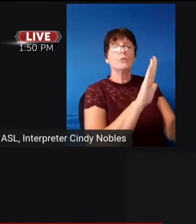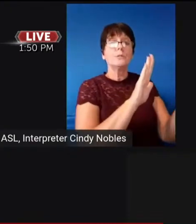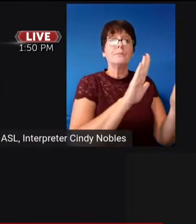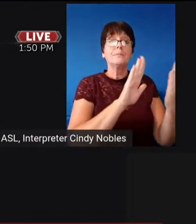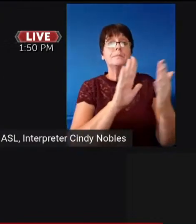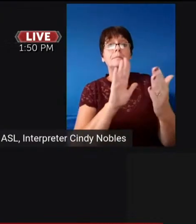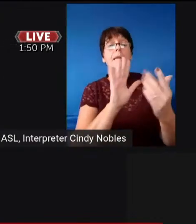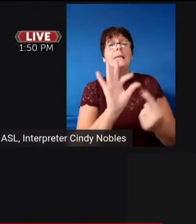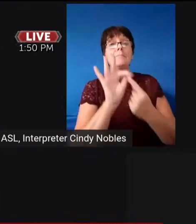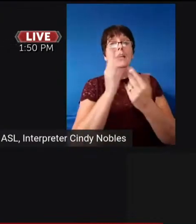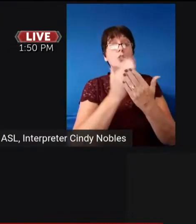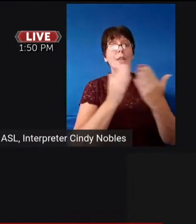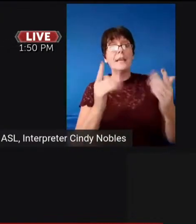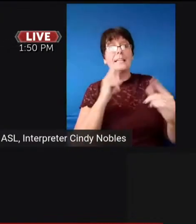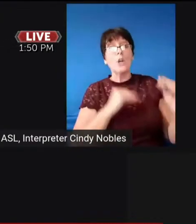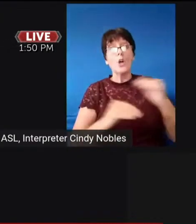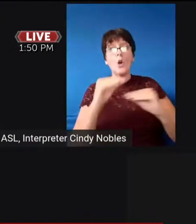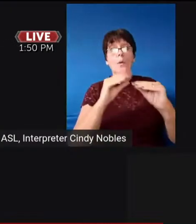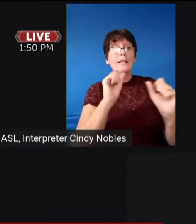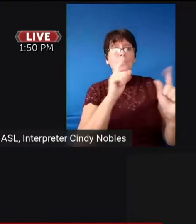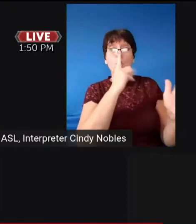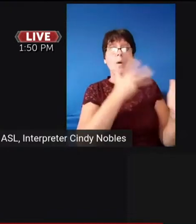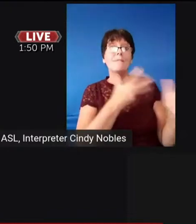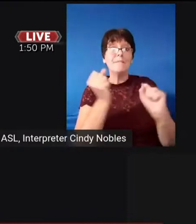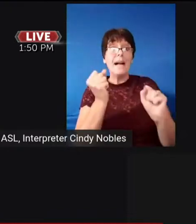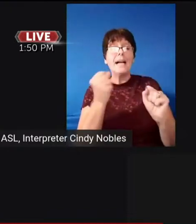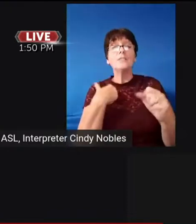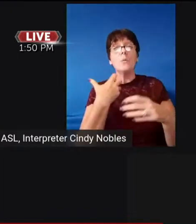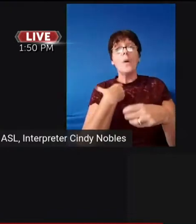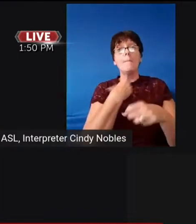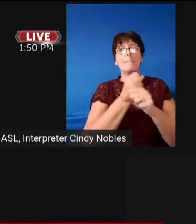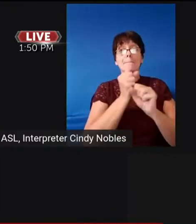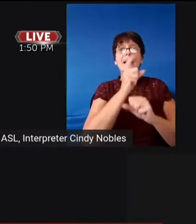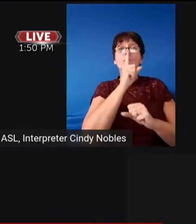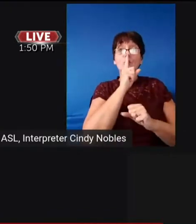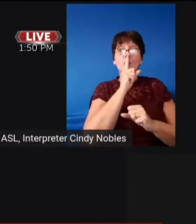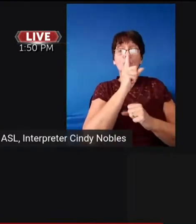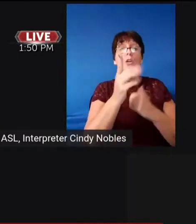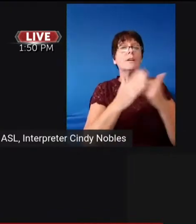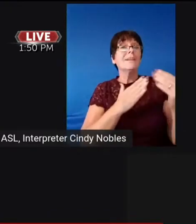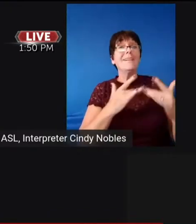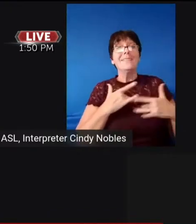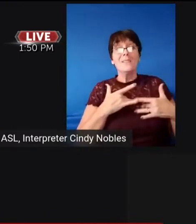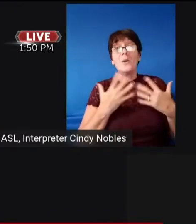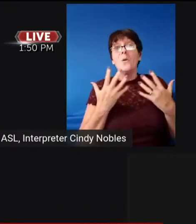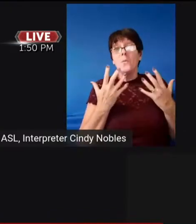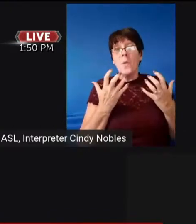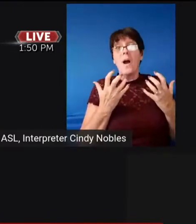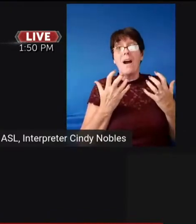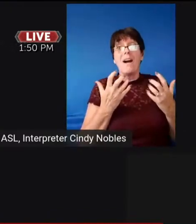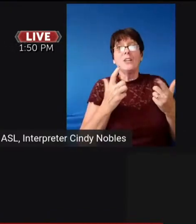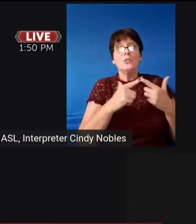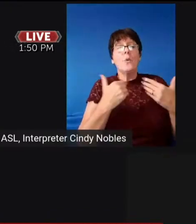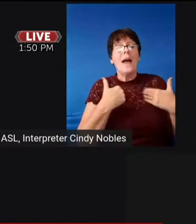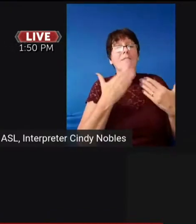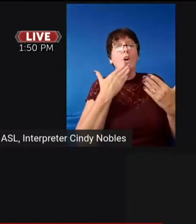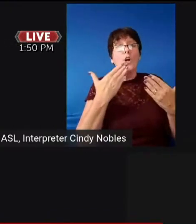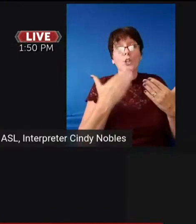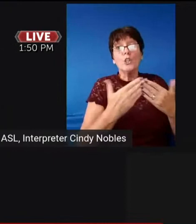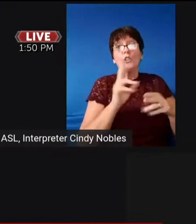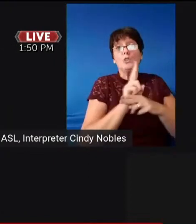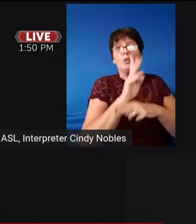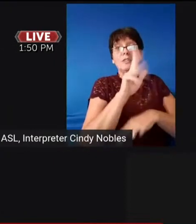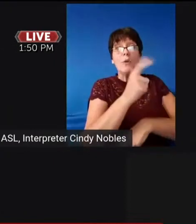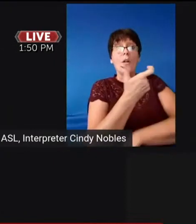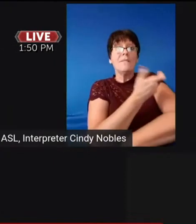because things are moving so quickly. And we want to make sure, despite the urge and interest of having a useful, effective vaccine,